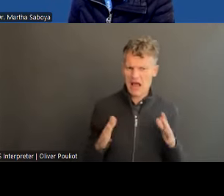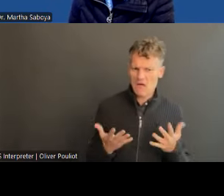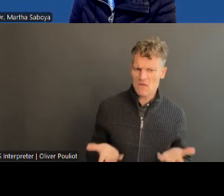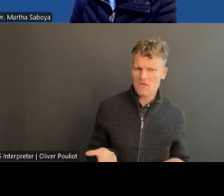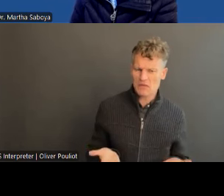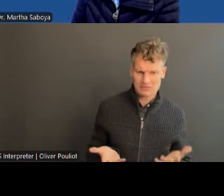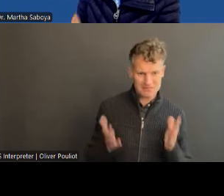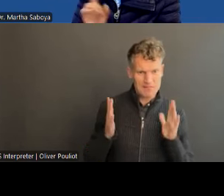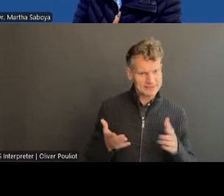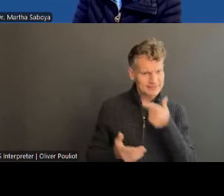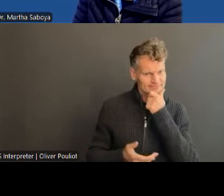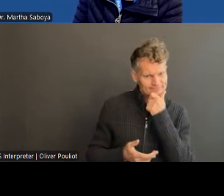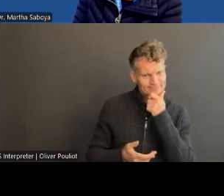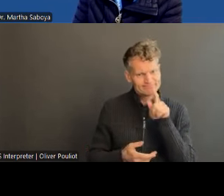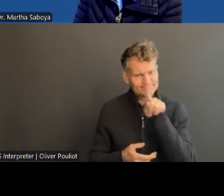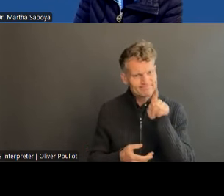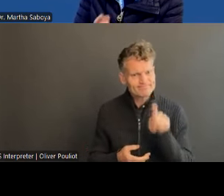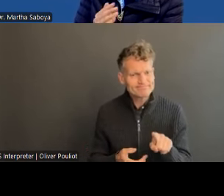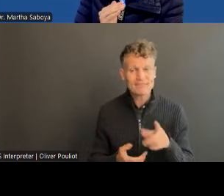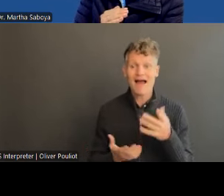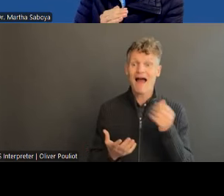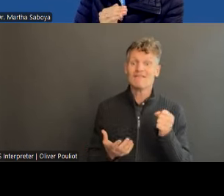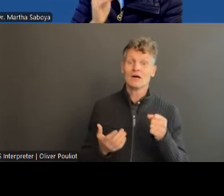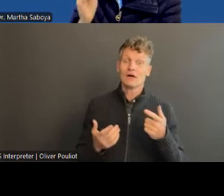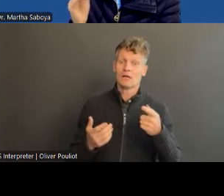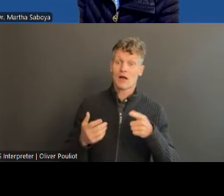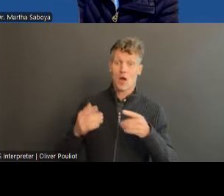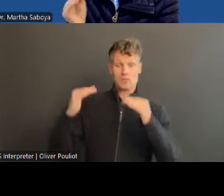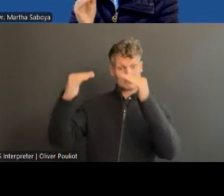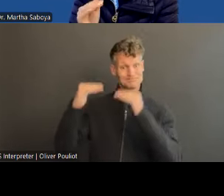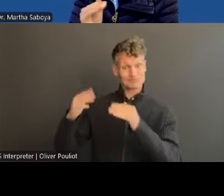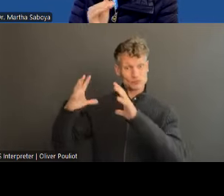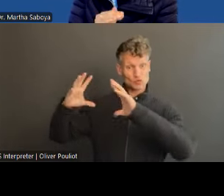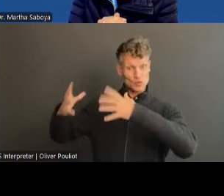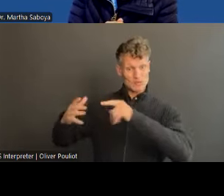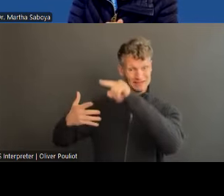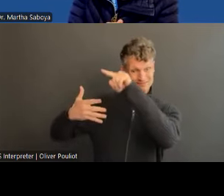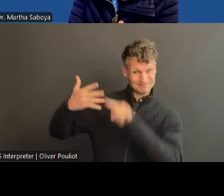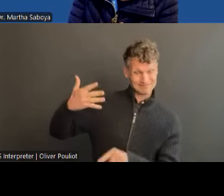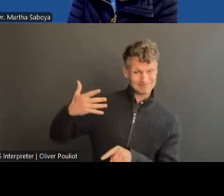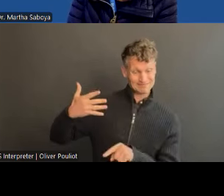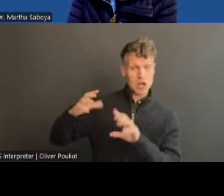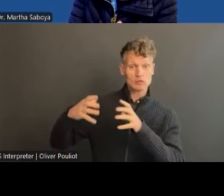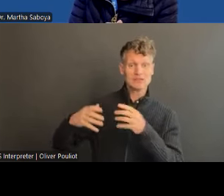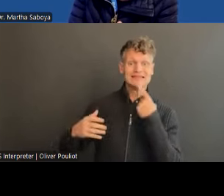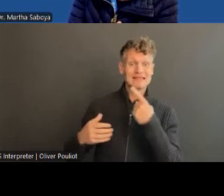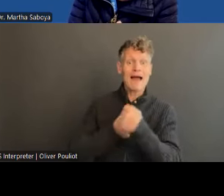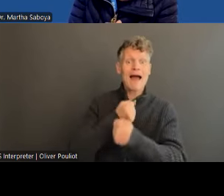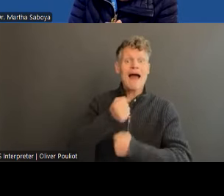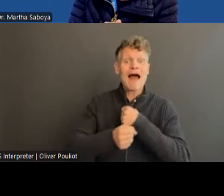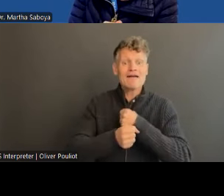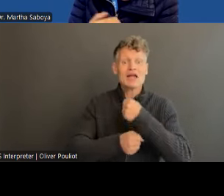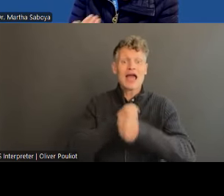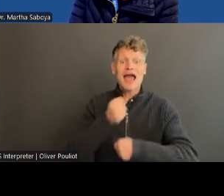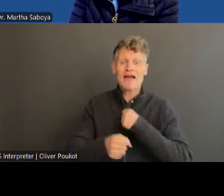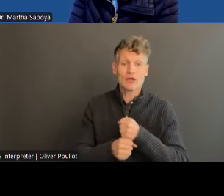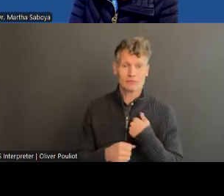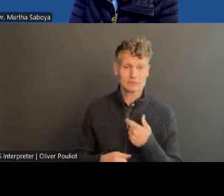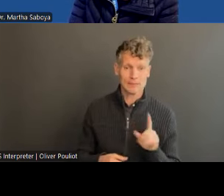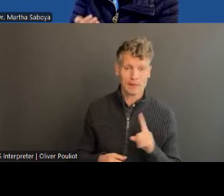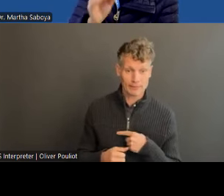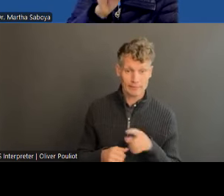countries that are reporting annually between 10 and less than 100 leprosy cases per year.